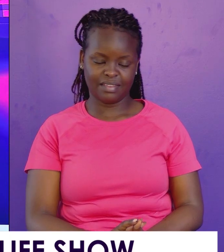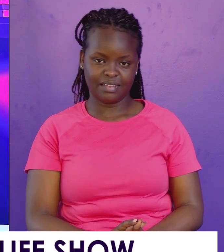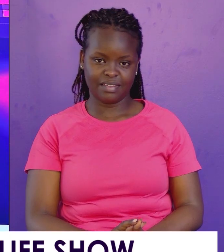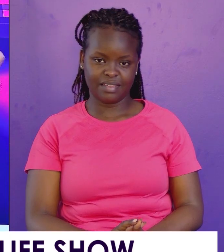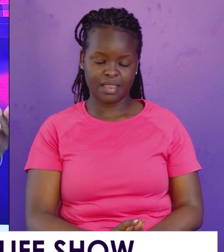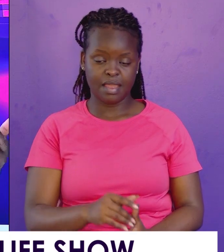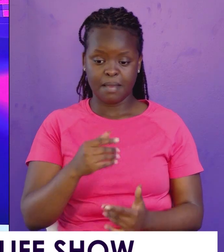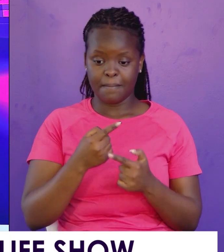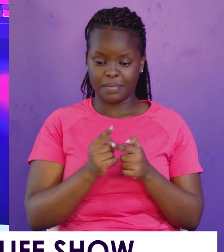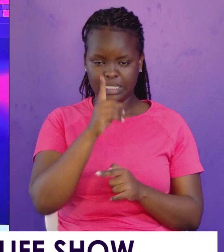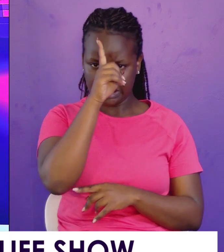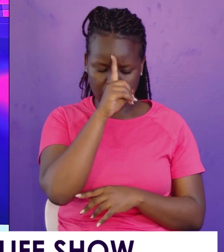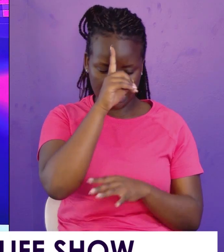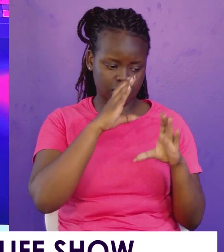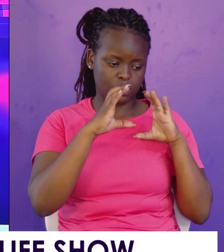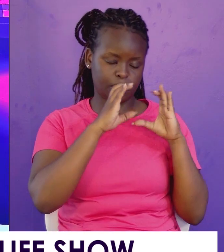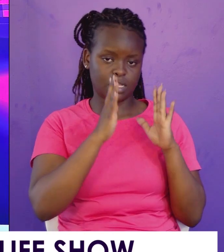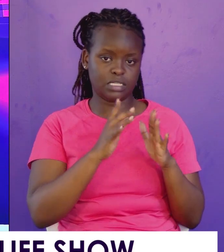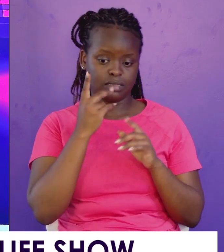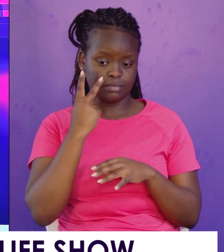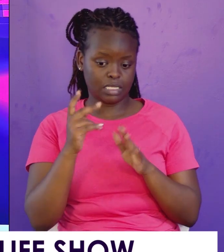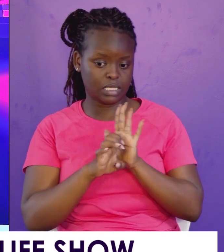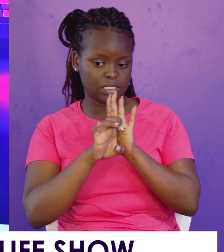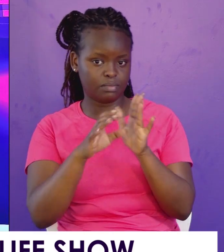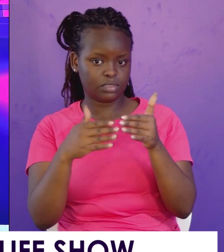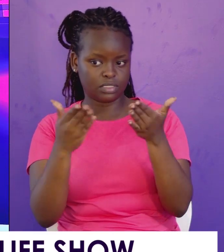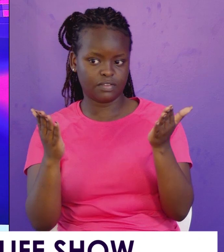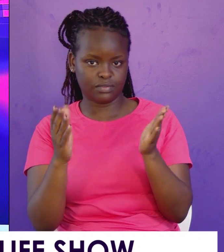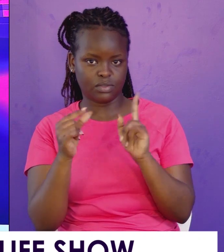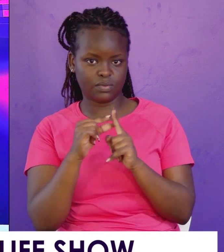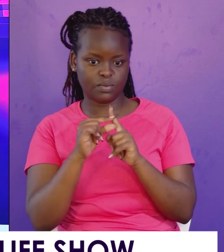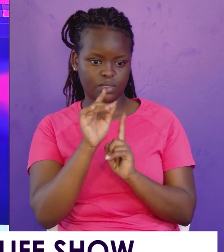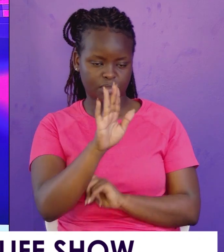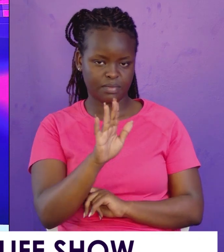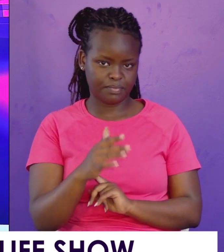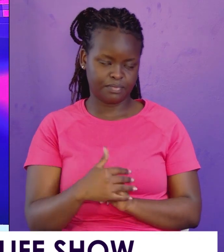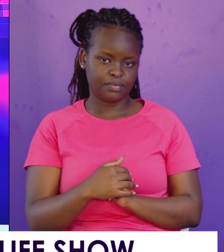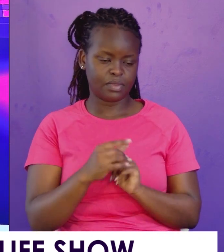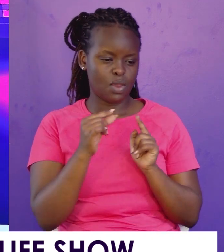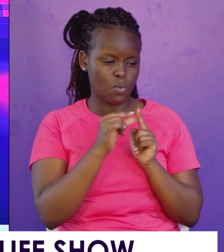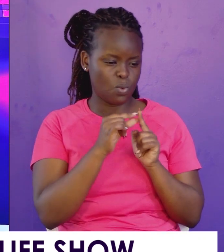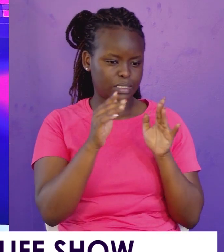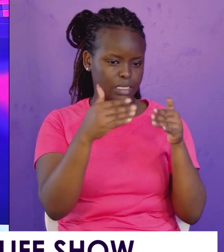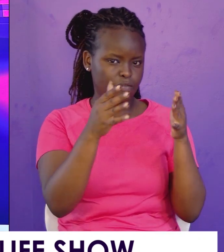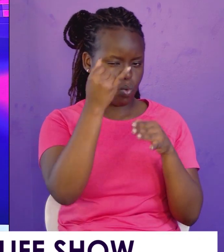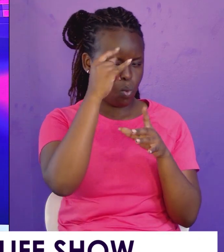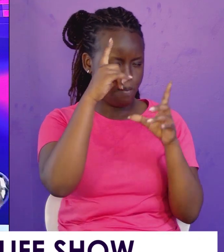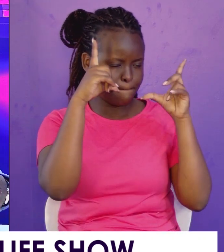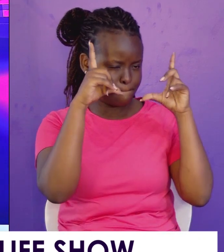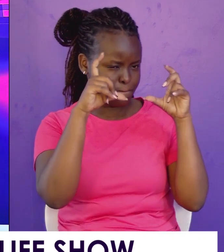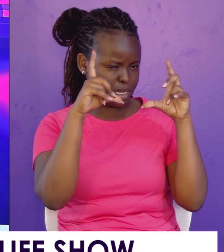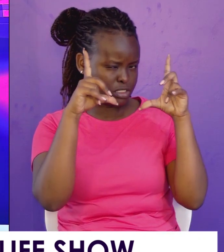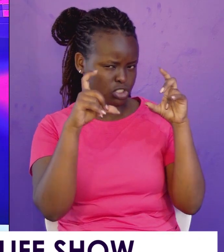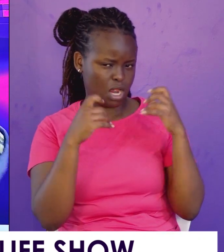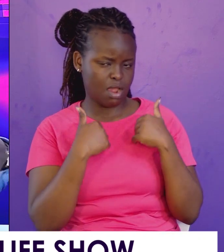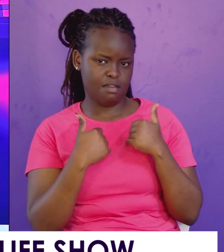serious communicator, and you could see the examples that he gave to his words. Yes. They gave you, the words gave you the image, because it creates an